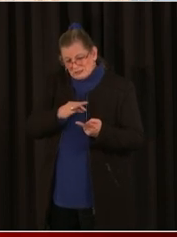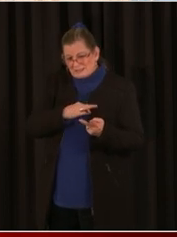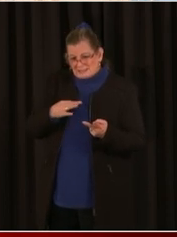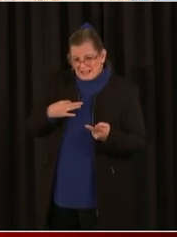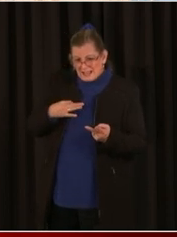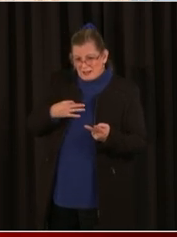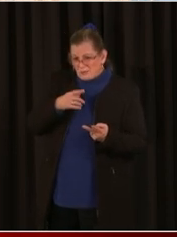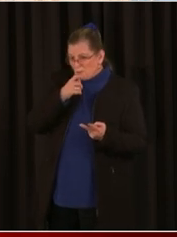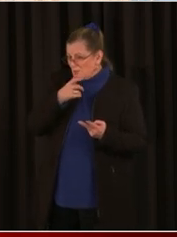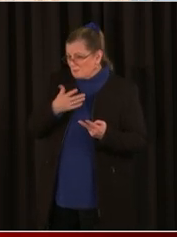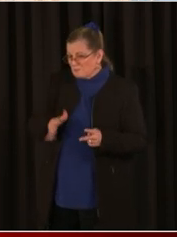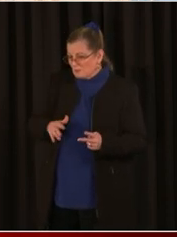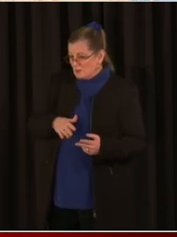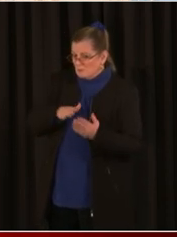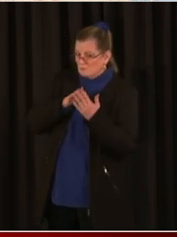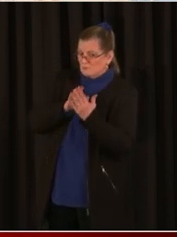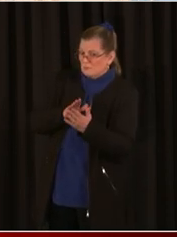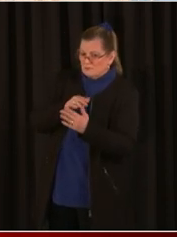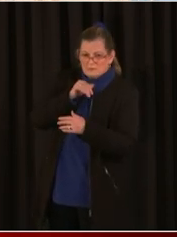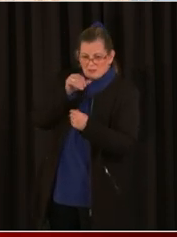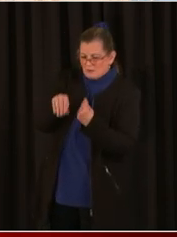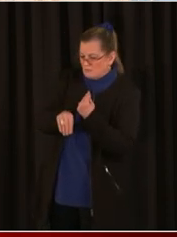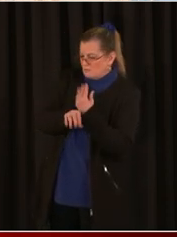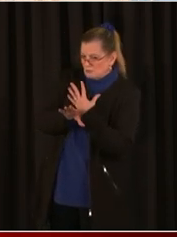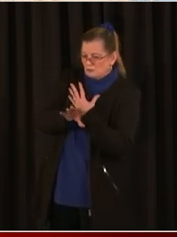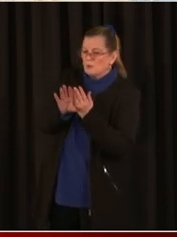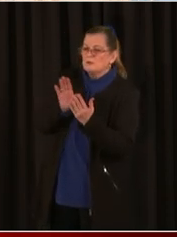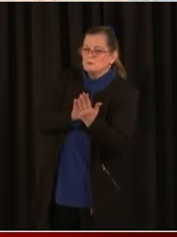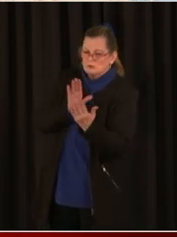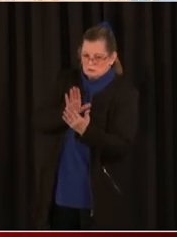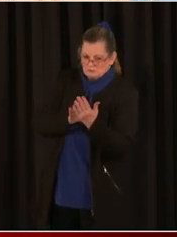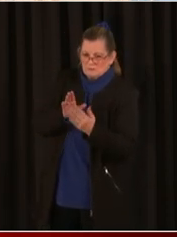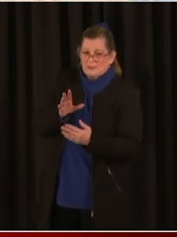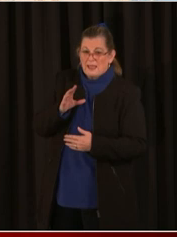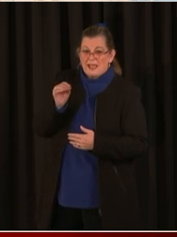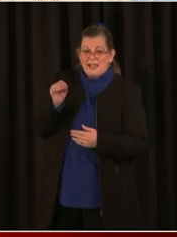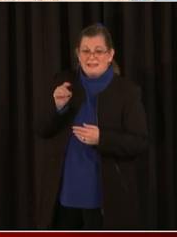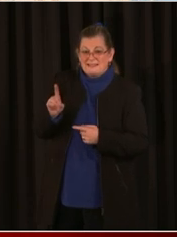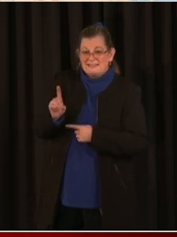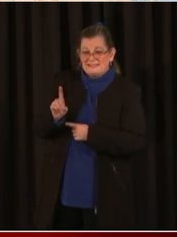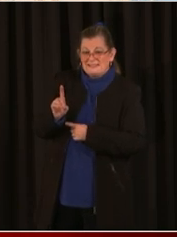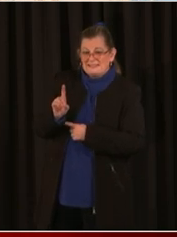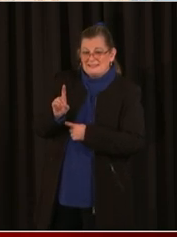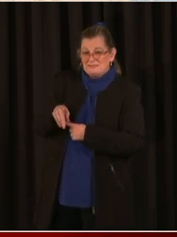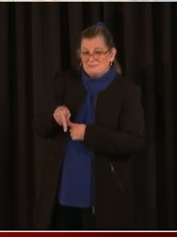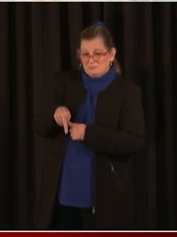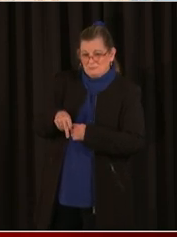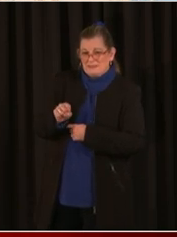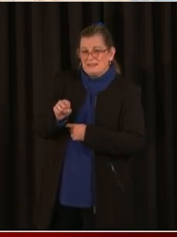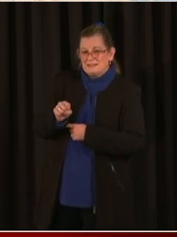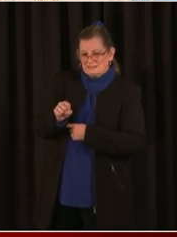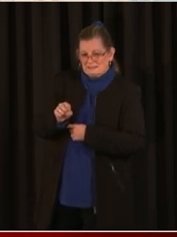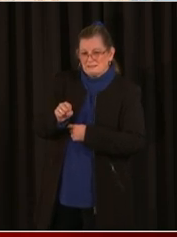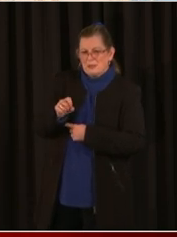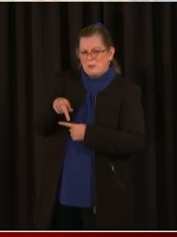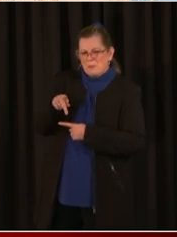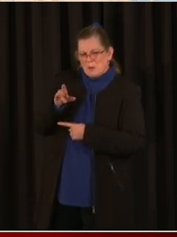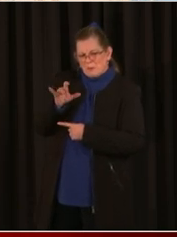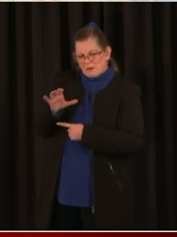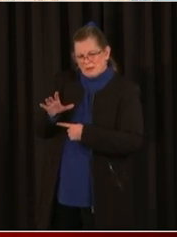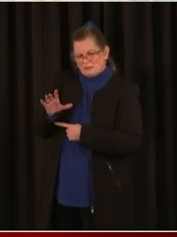in person at DCPS or DC Public Charter School, Department of Corrections employees and